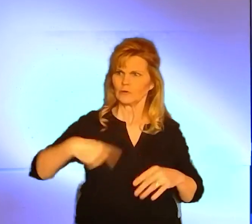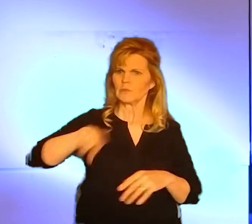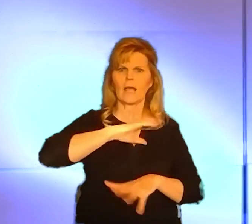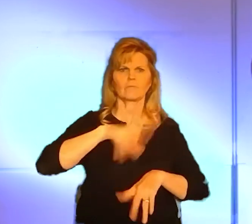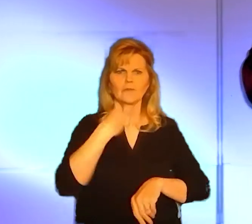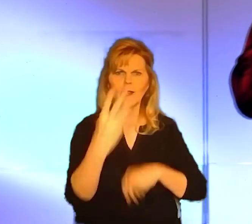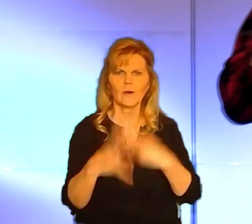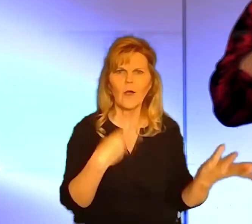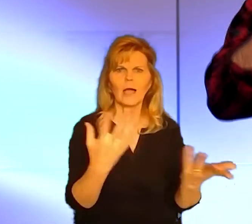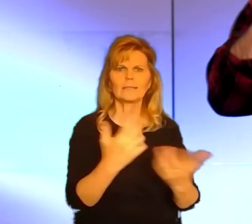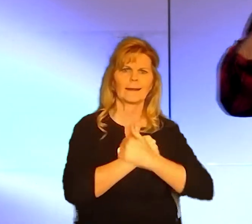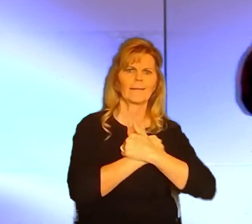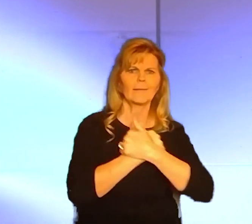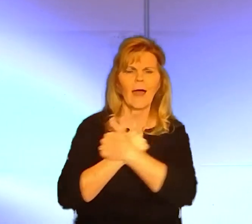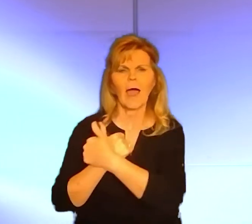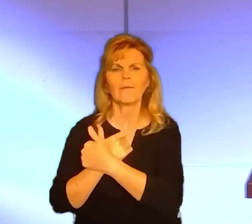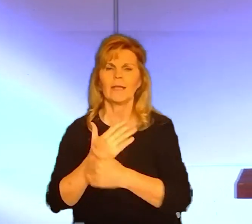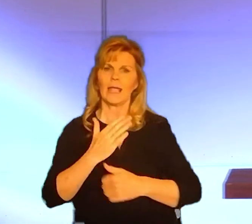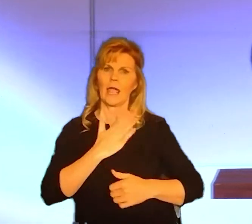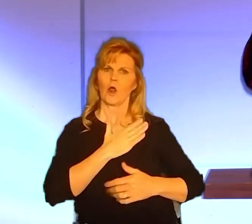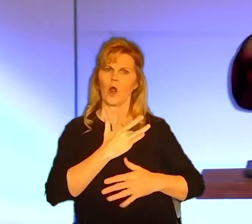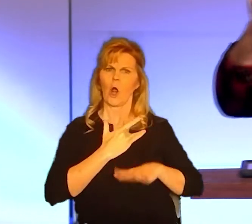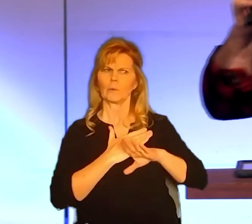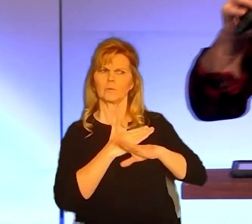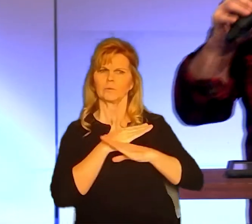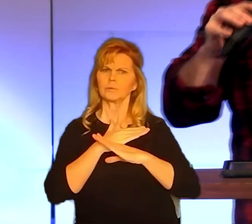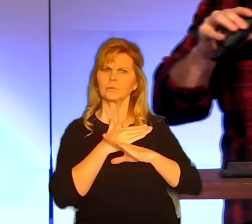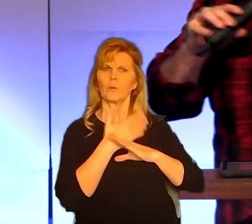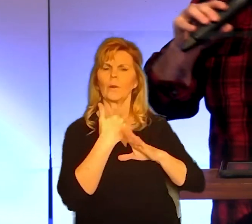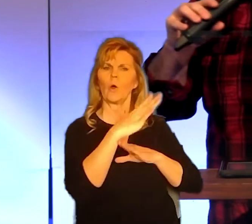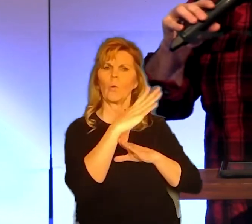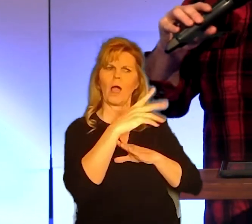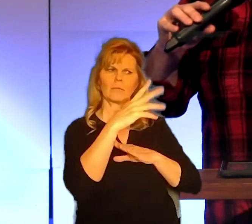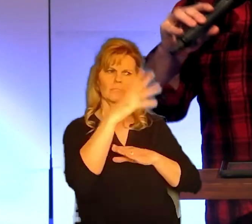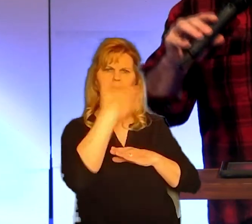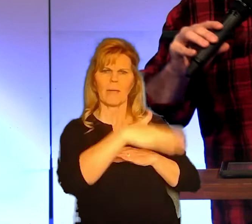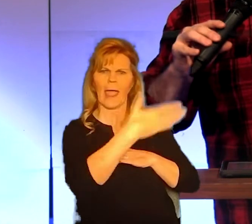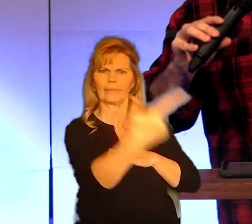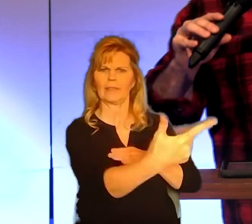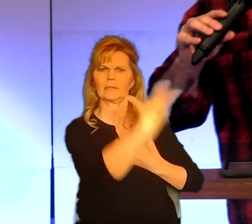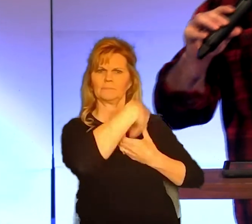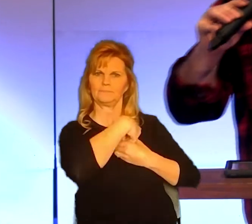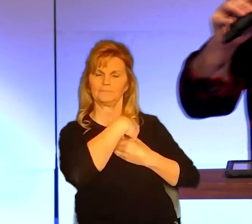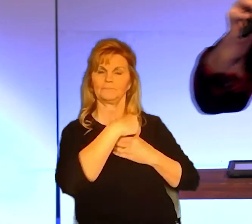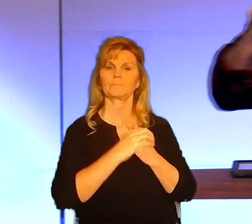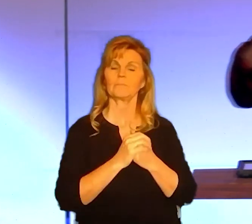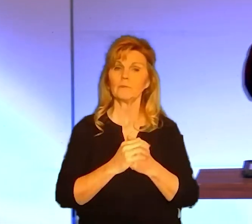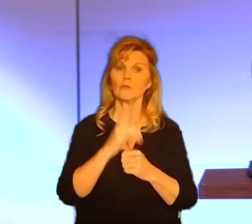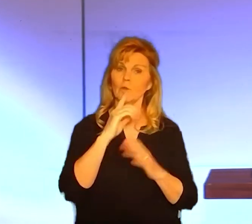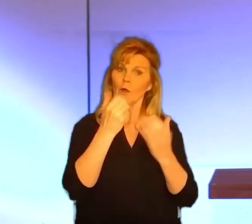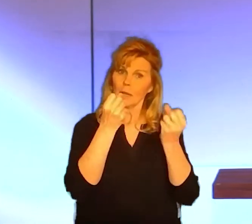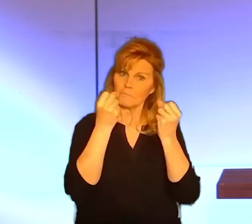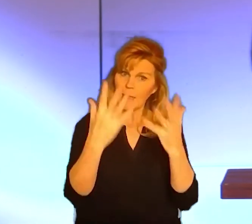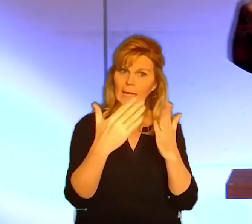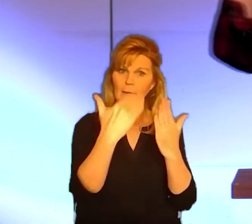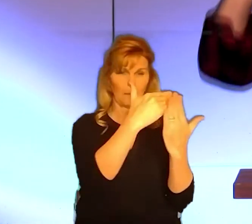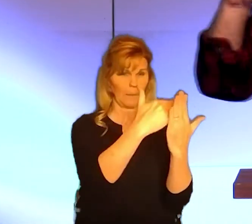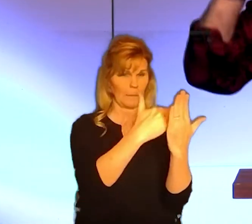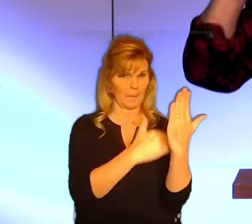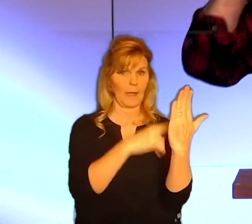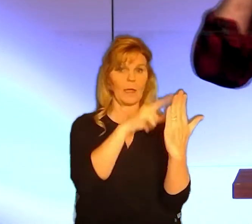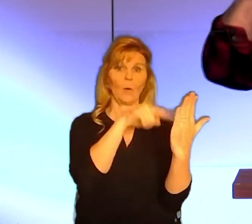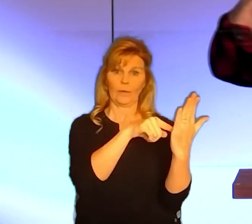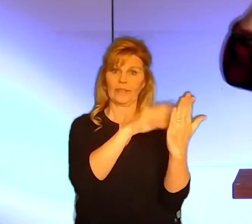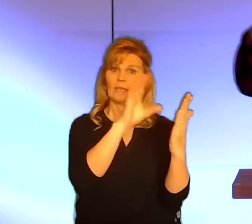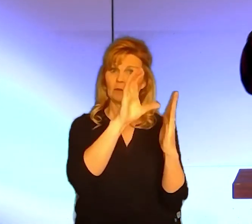love and protecting our heart. And there's all kinds of principles in scripture that are great. But when you have to